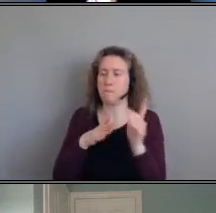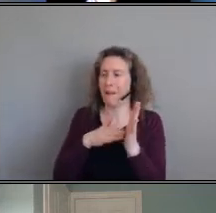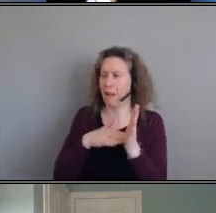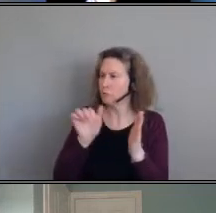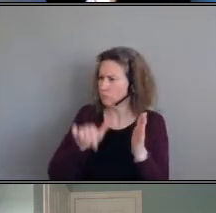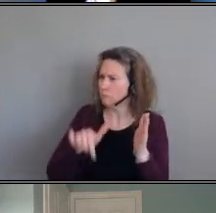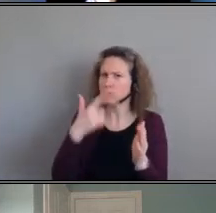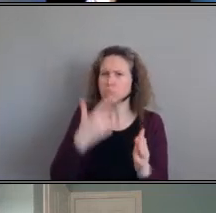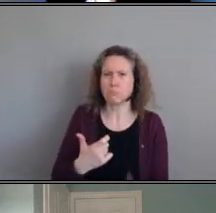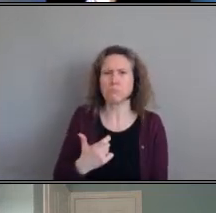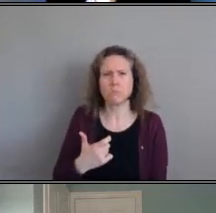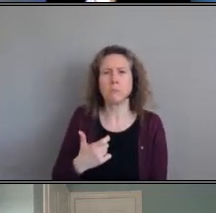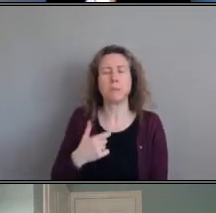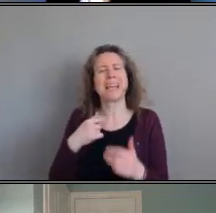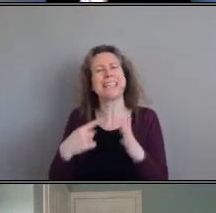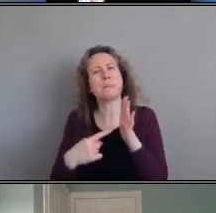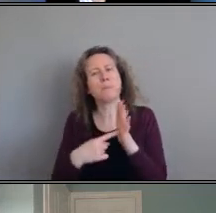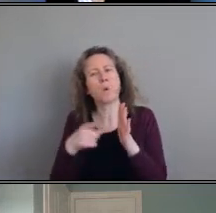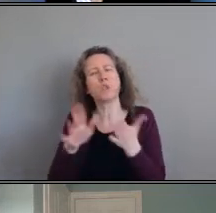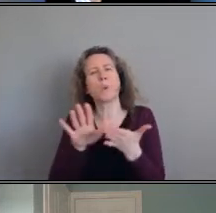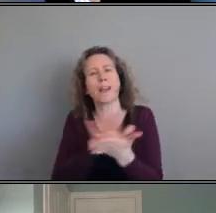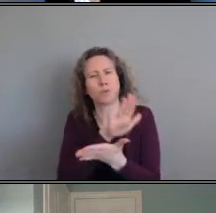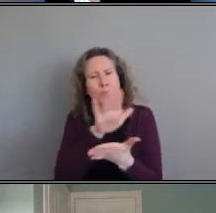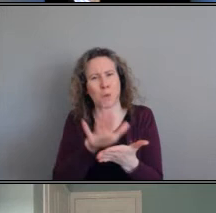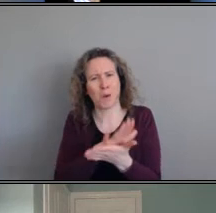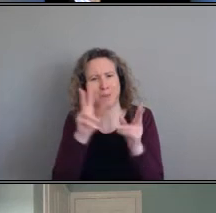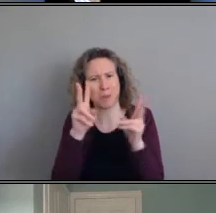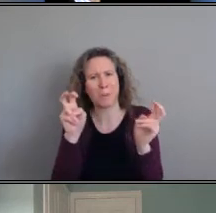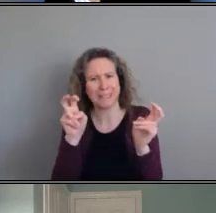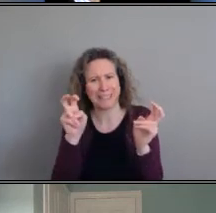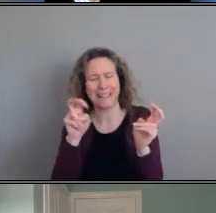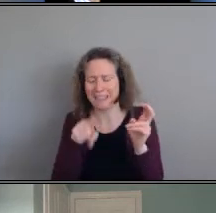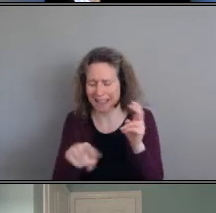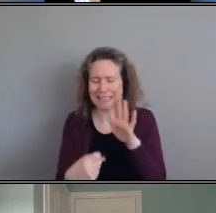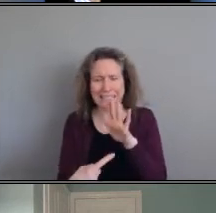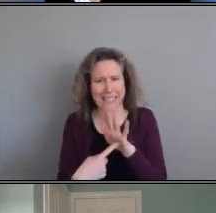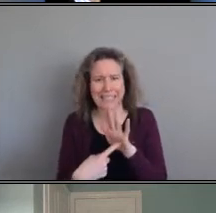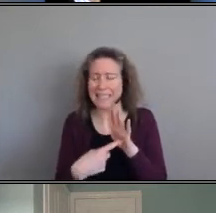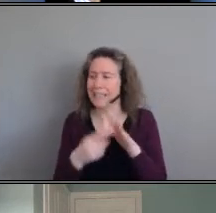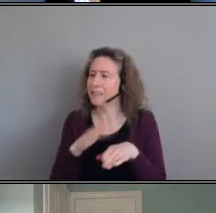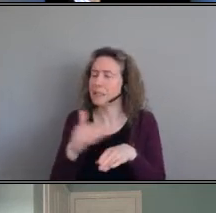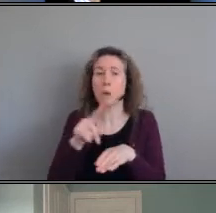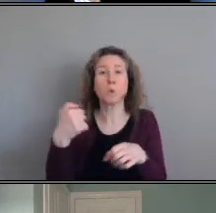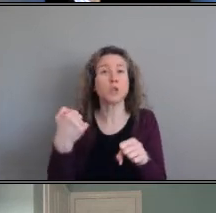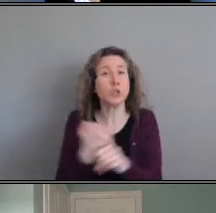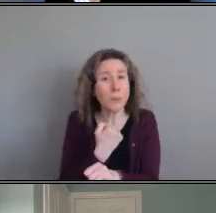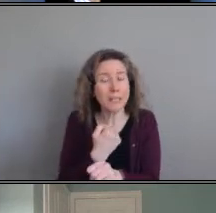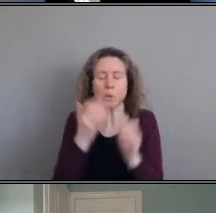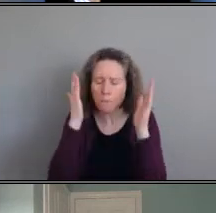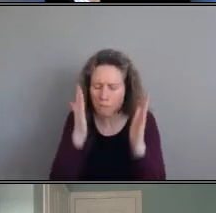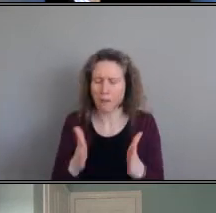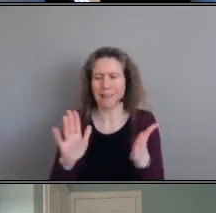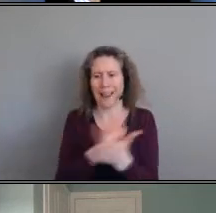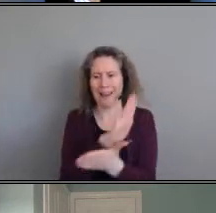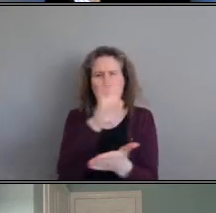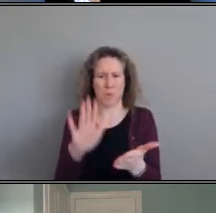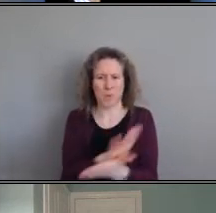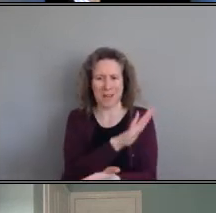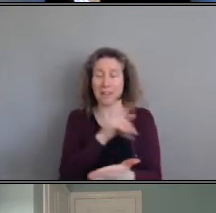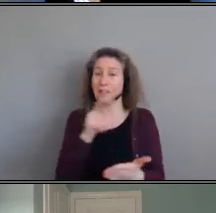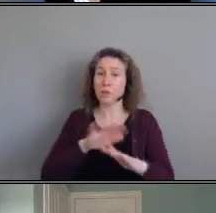it's important that you enjoy the topic. I think that's the key thing. Whatever you're doing, you need to be enjoying it. And if you're